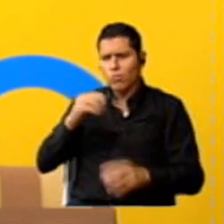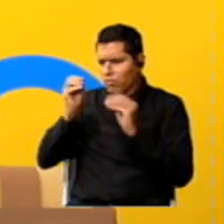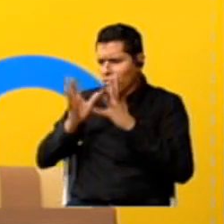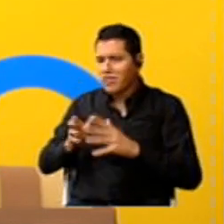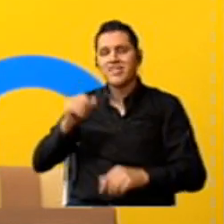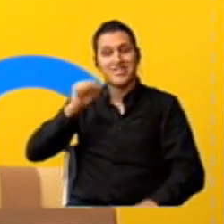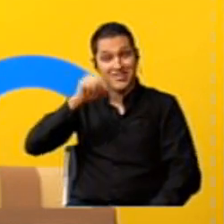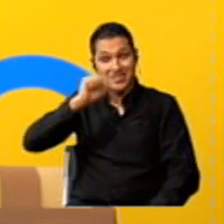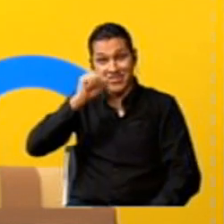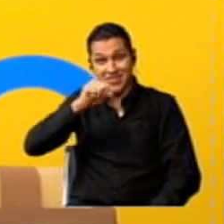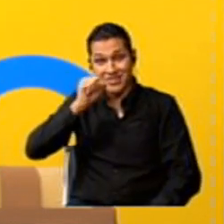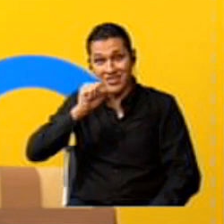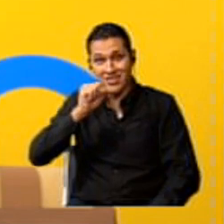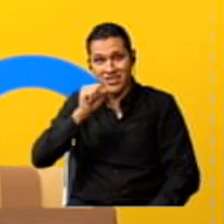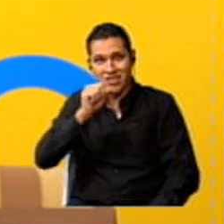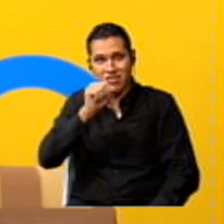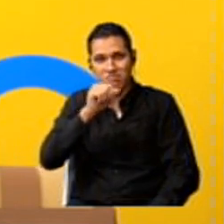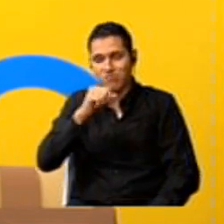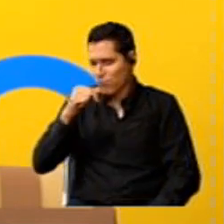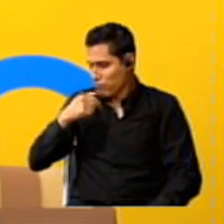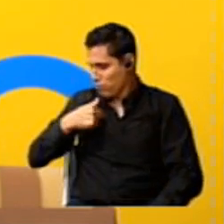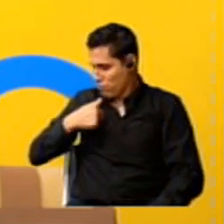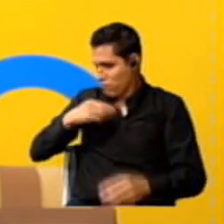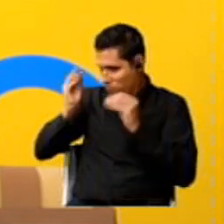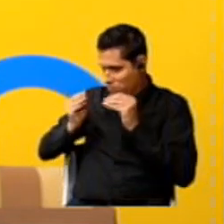Yes, I am your teacher.